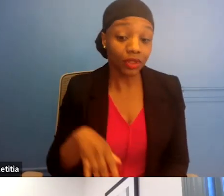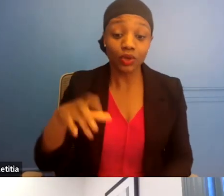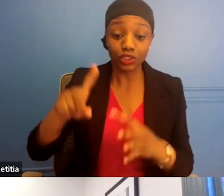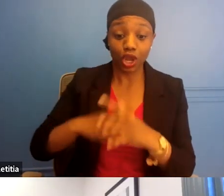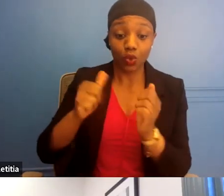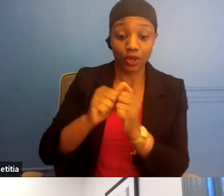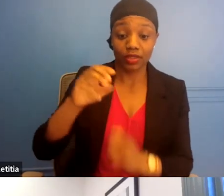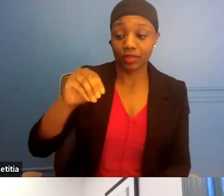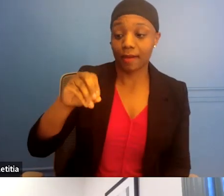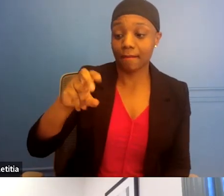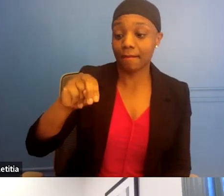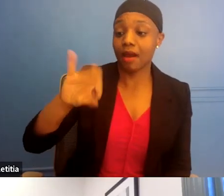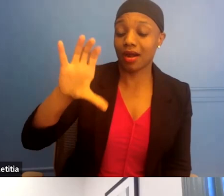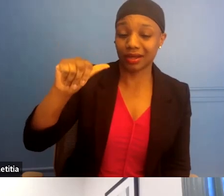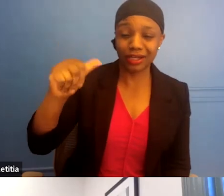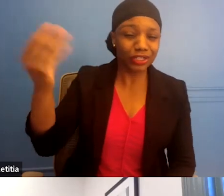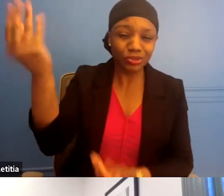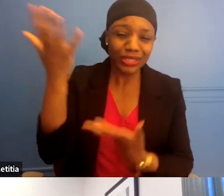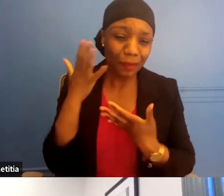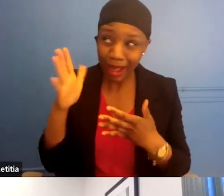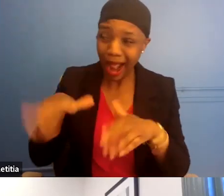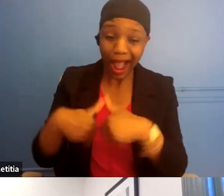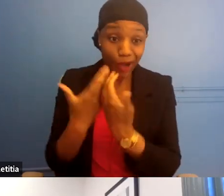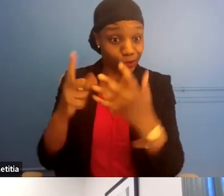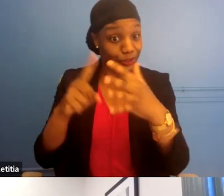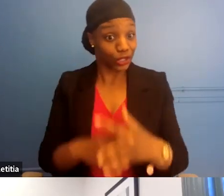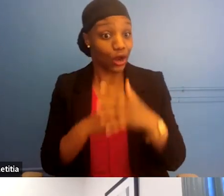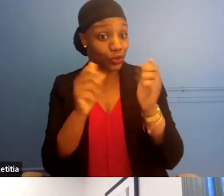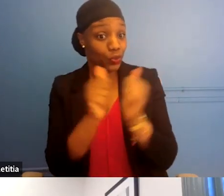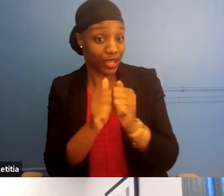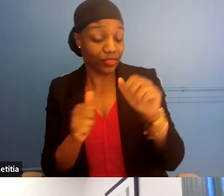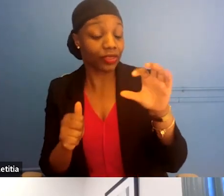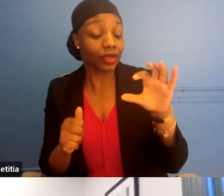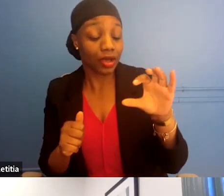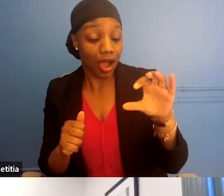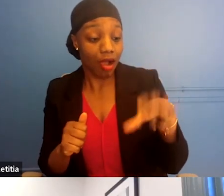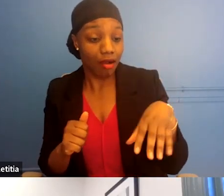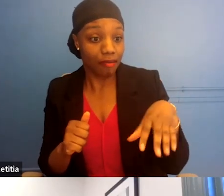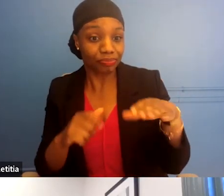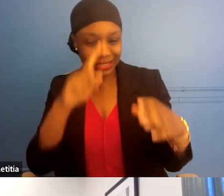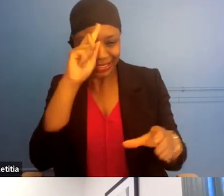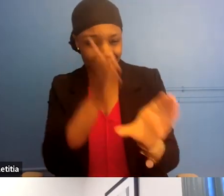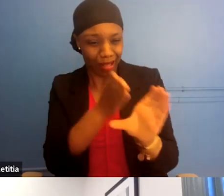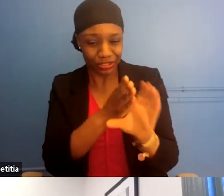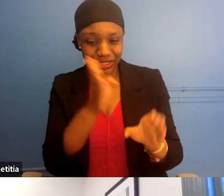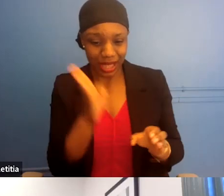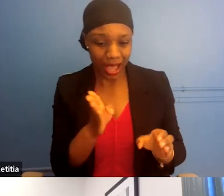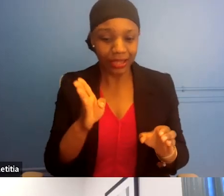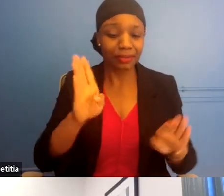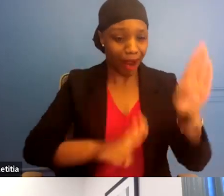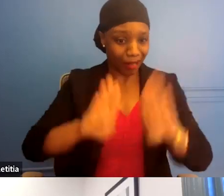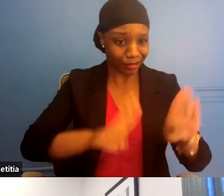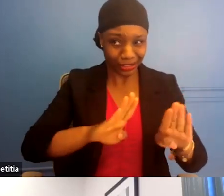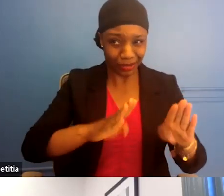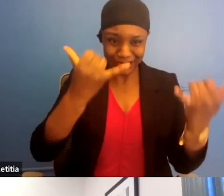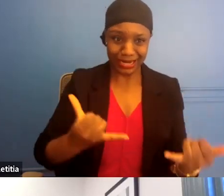How did you get from psychobiology at Mount Holyoke to Farallon Capital Management? And what exactly does a trader